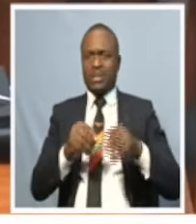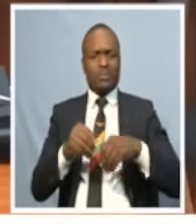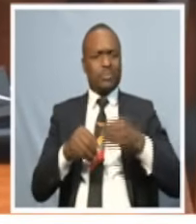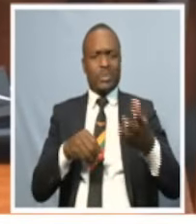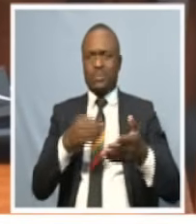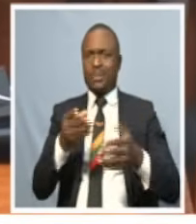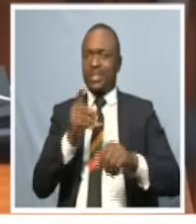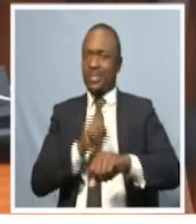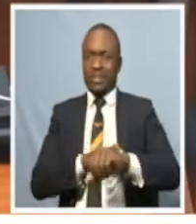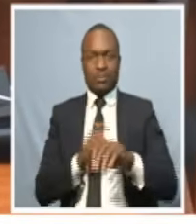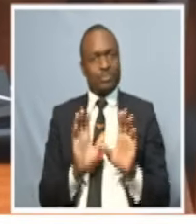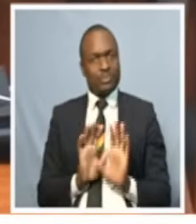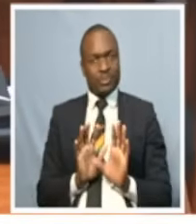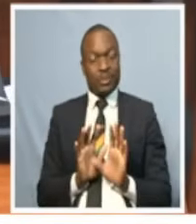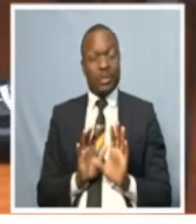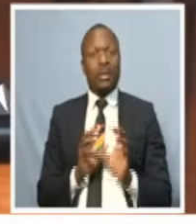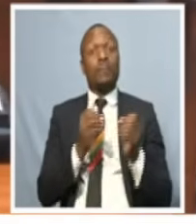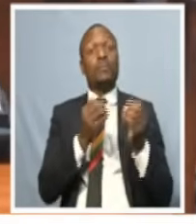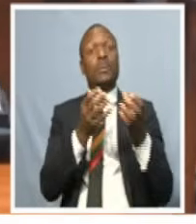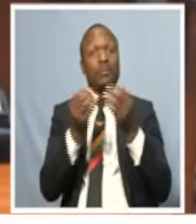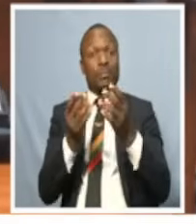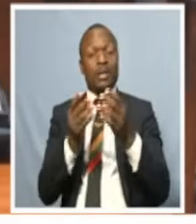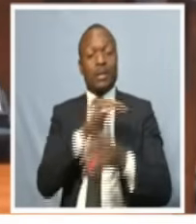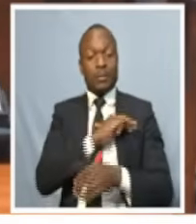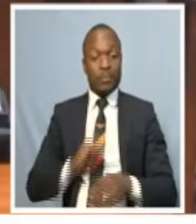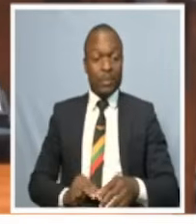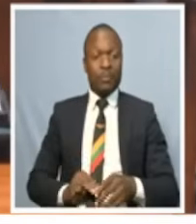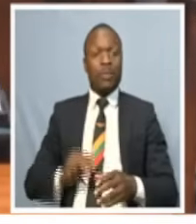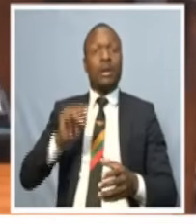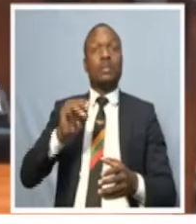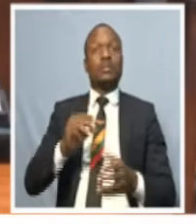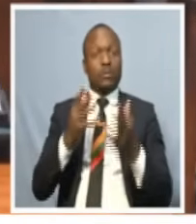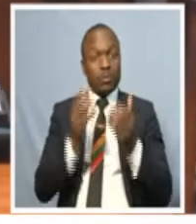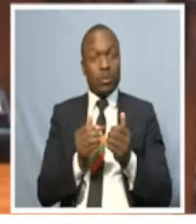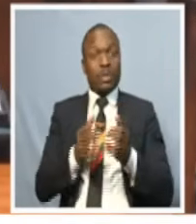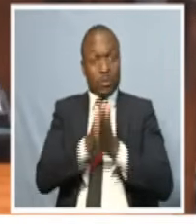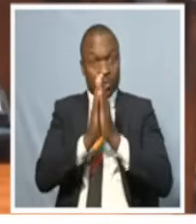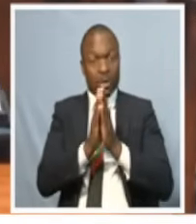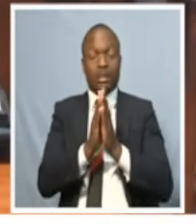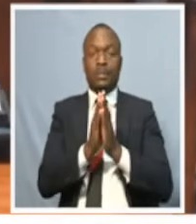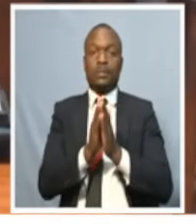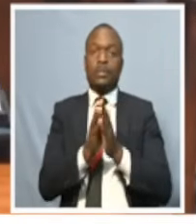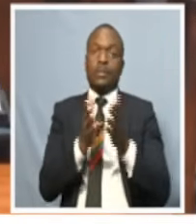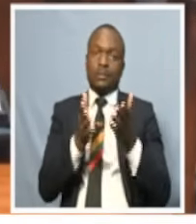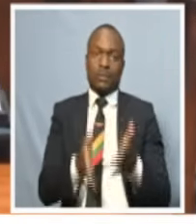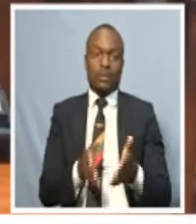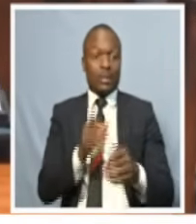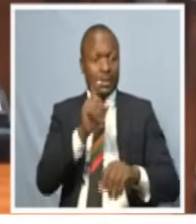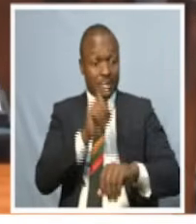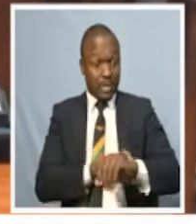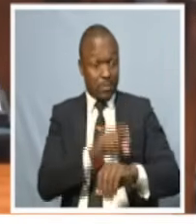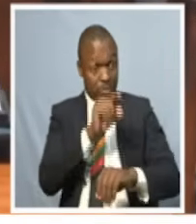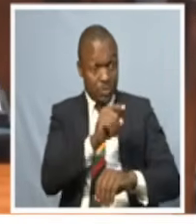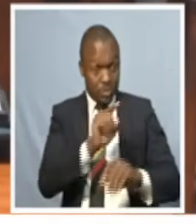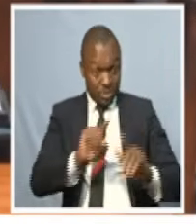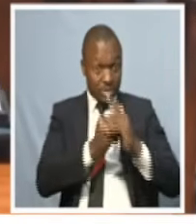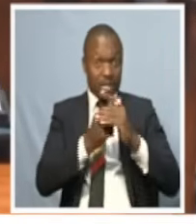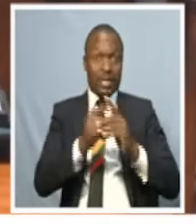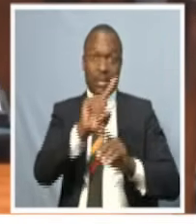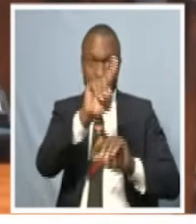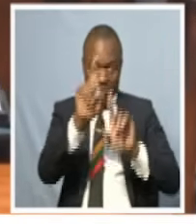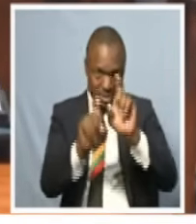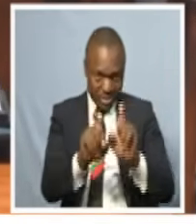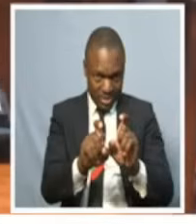time. There are a lot of people indicating here. When you started the question,